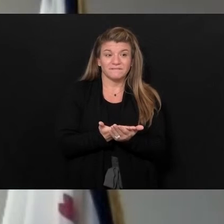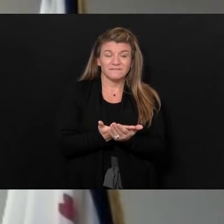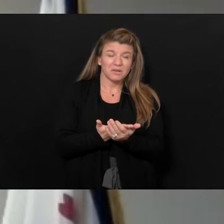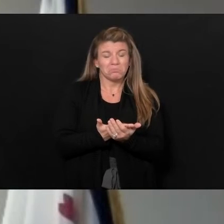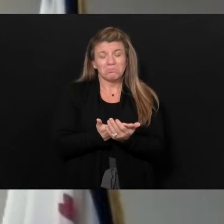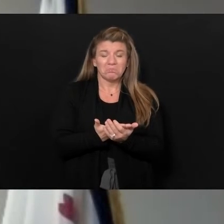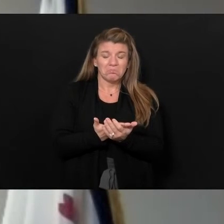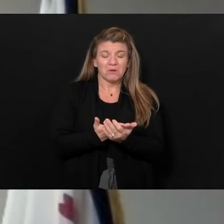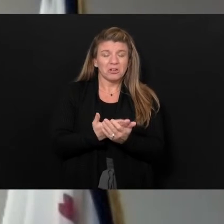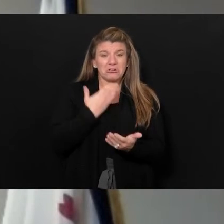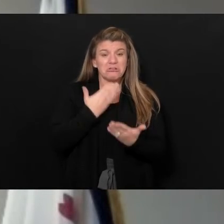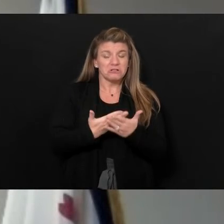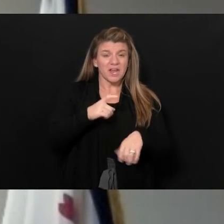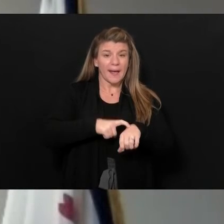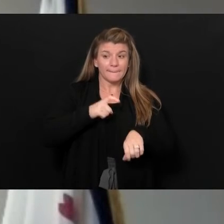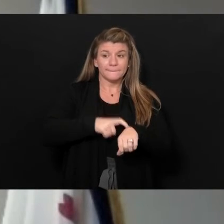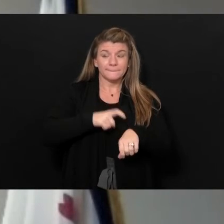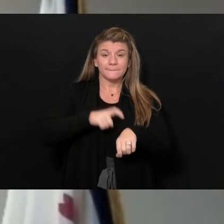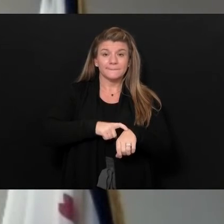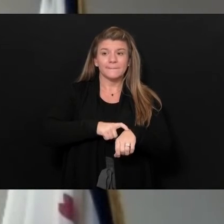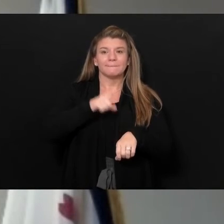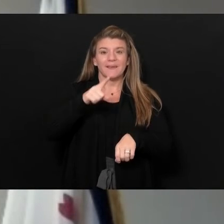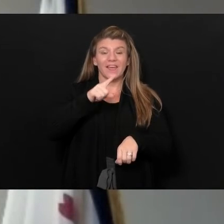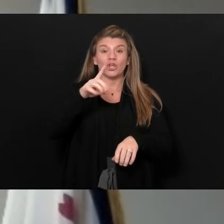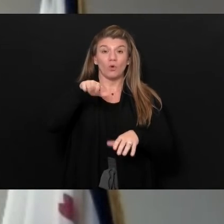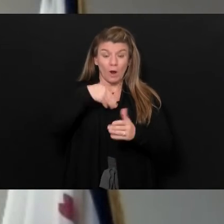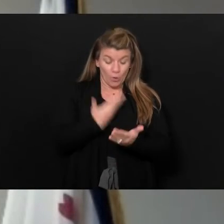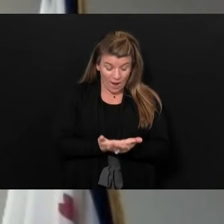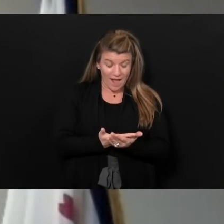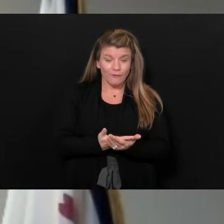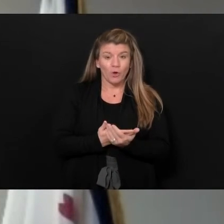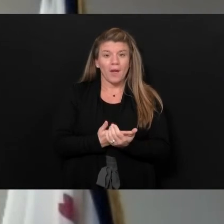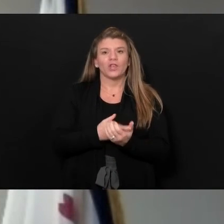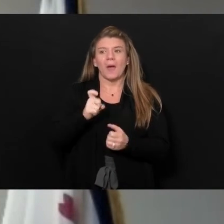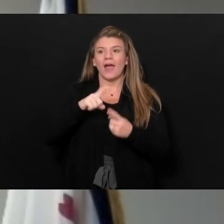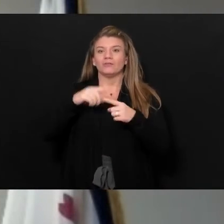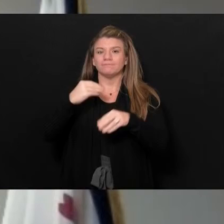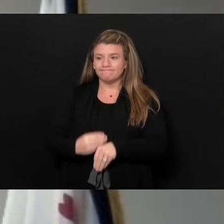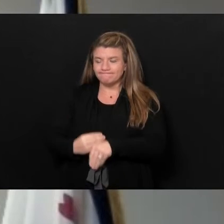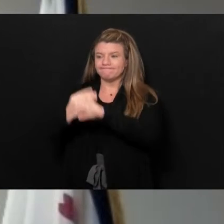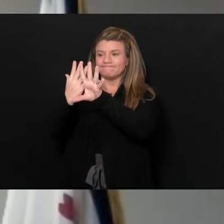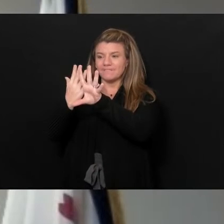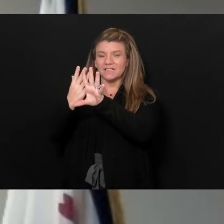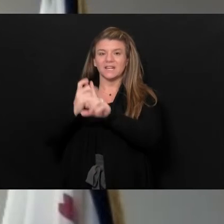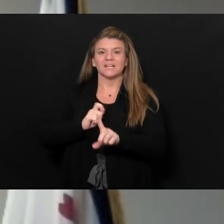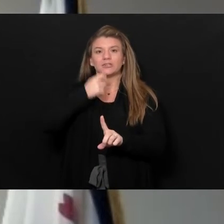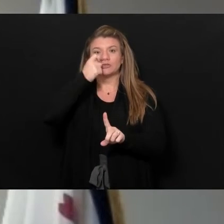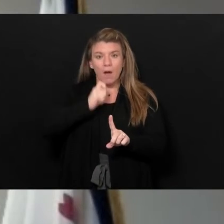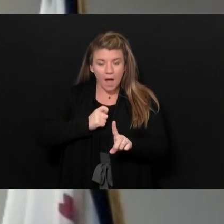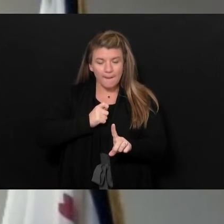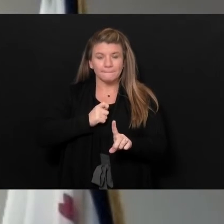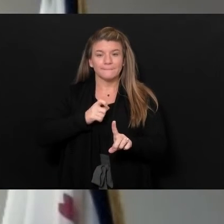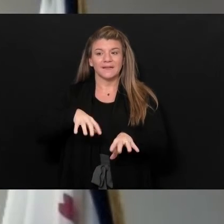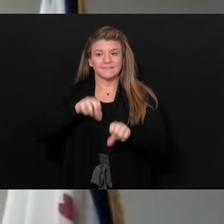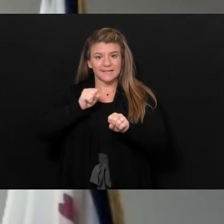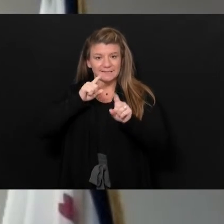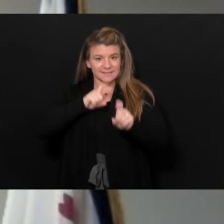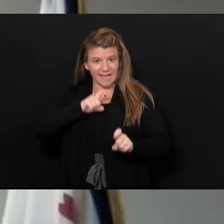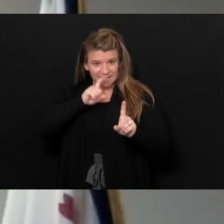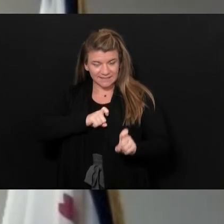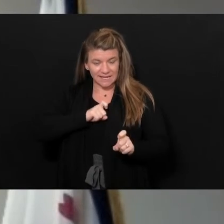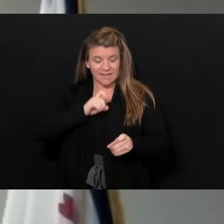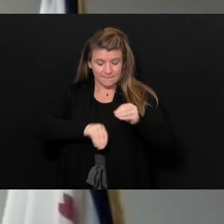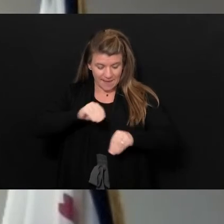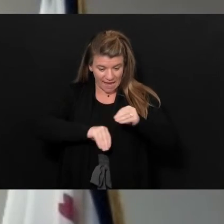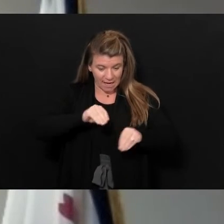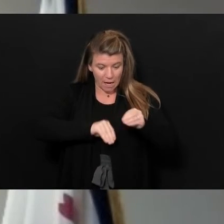within a reasonable amount of time, but then the individual had to find the time to do the self-swabbing and then take that test and send it back,